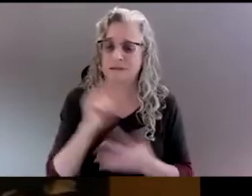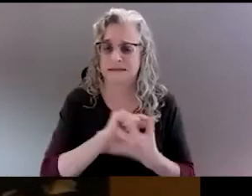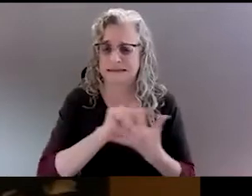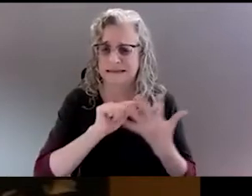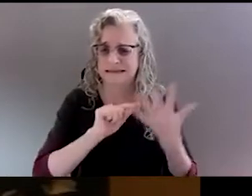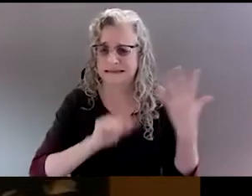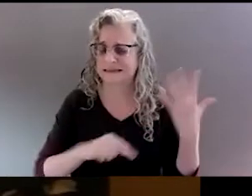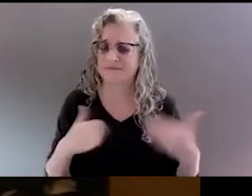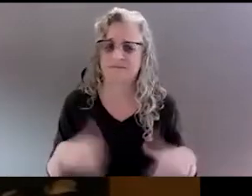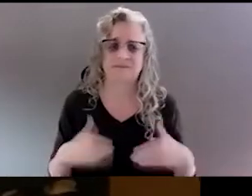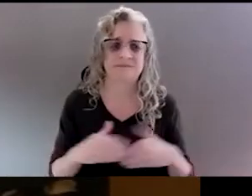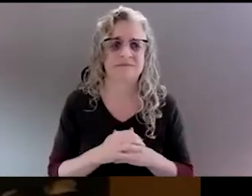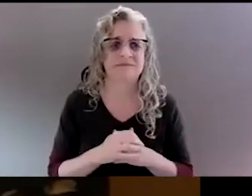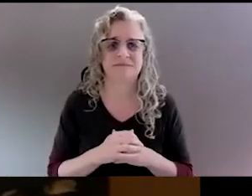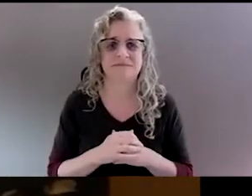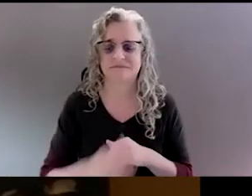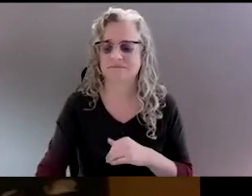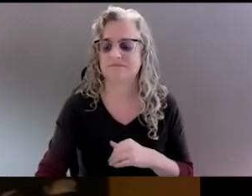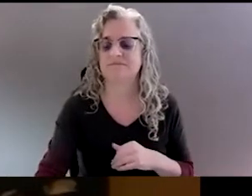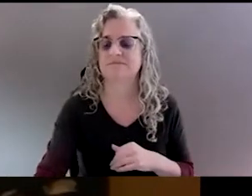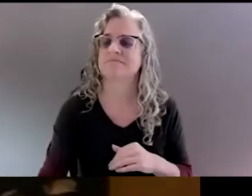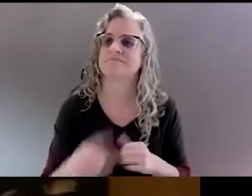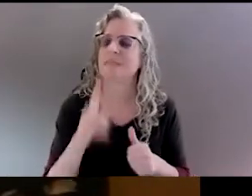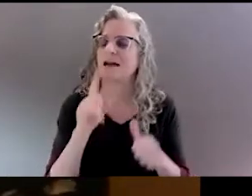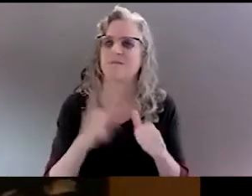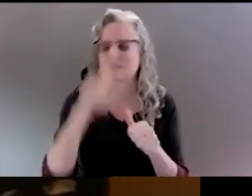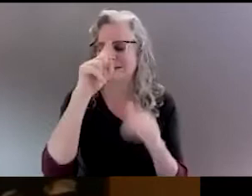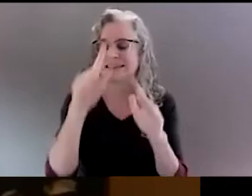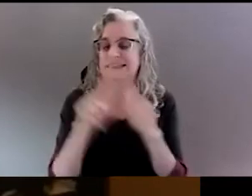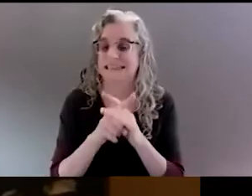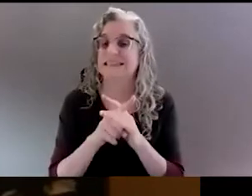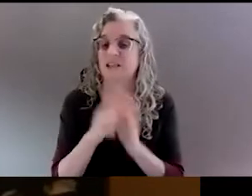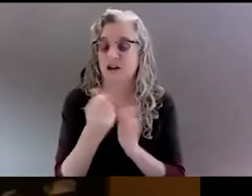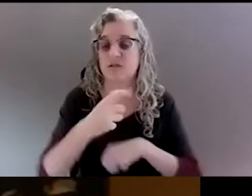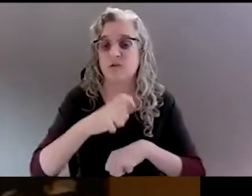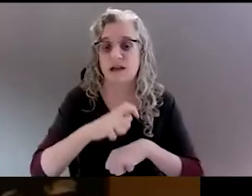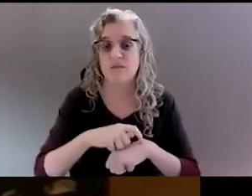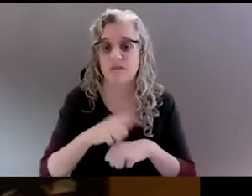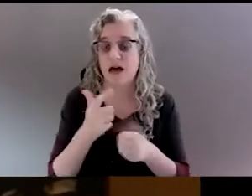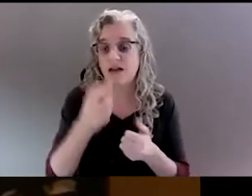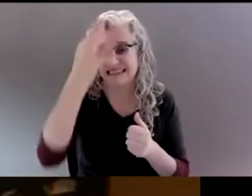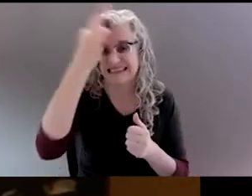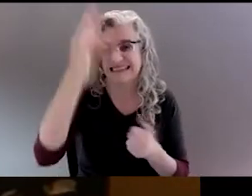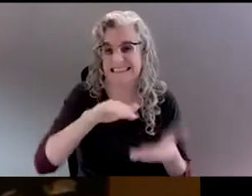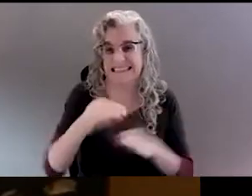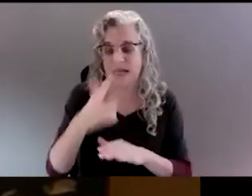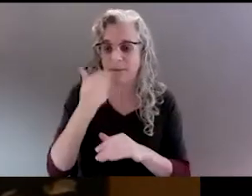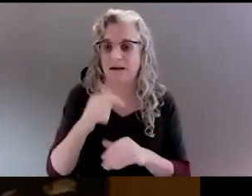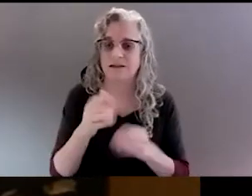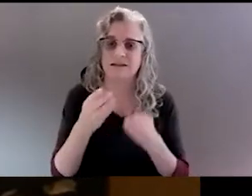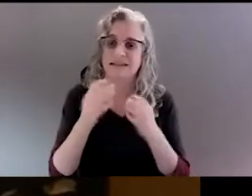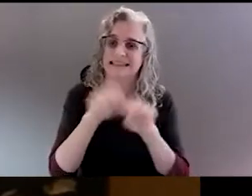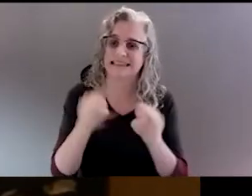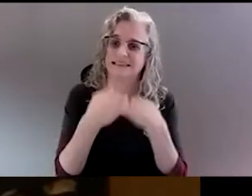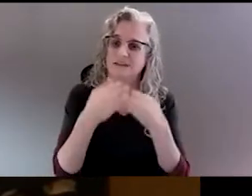is the times that I have nearly died due to systemic racism and ableism in the medical field, in which